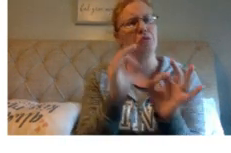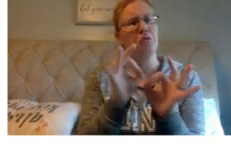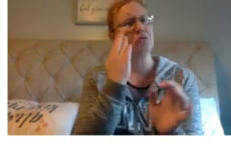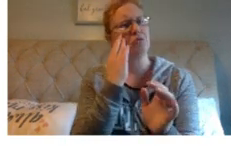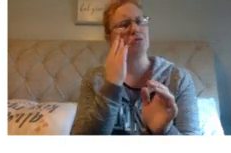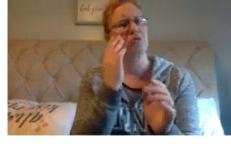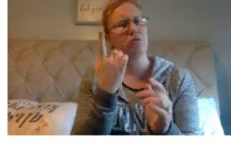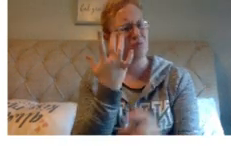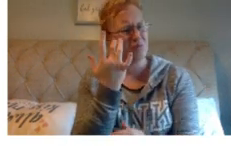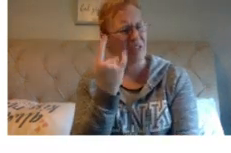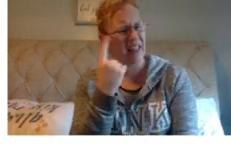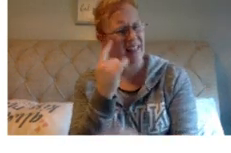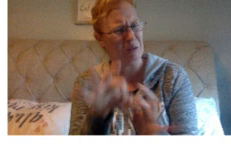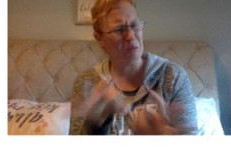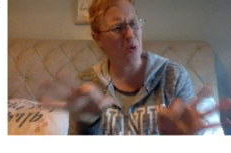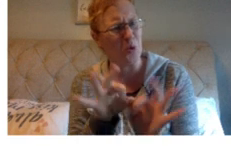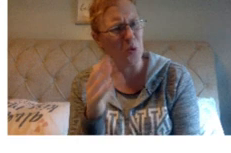you think so?